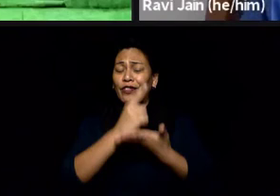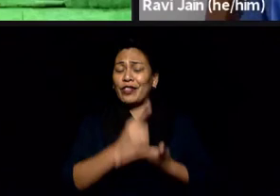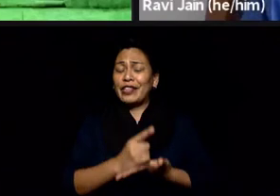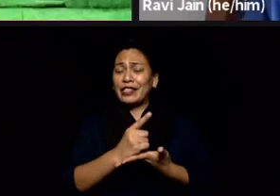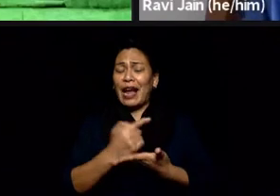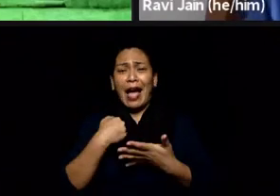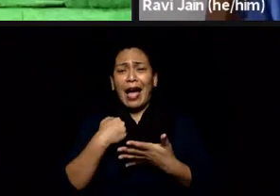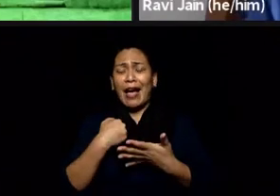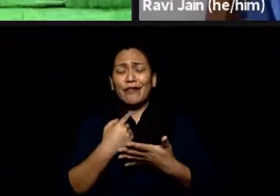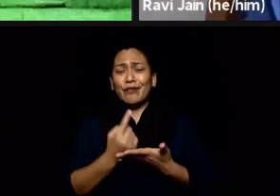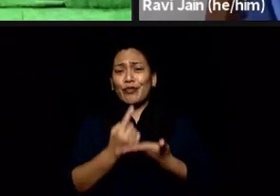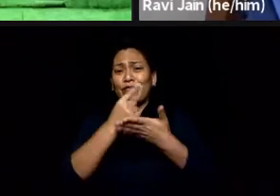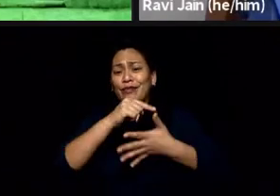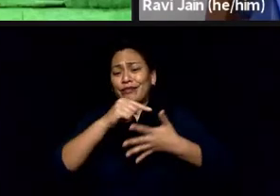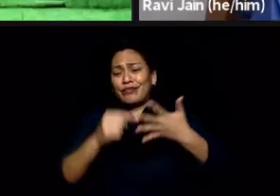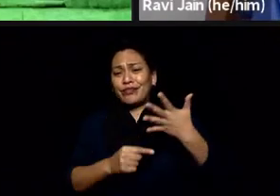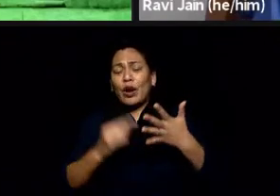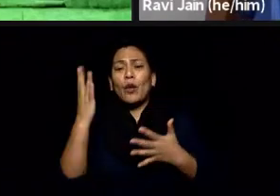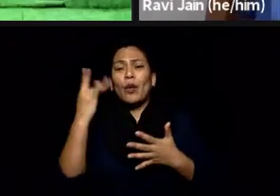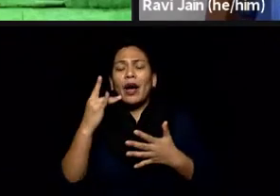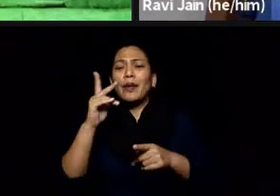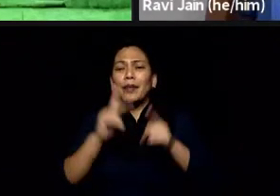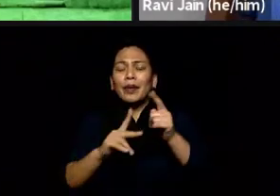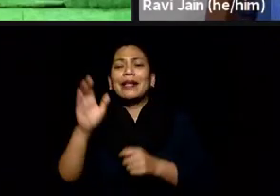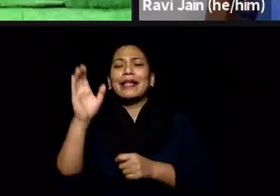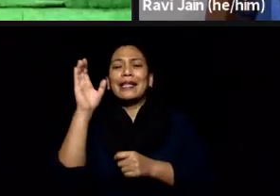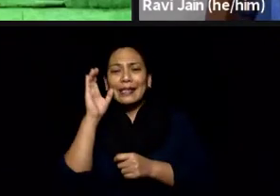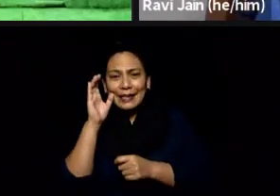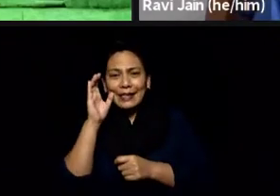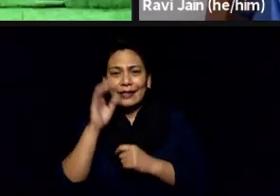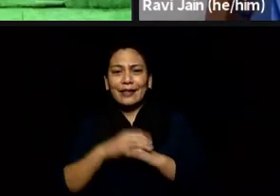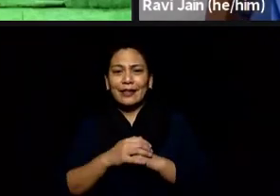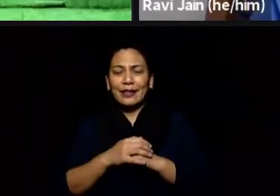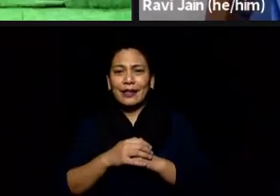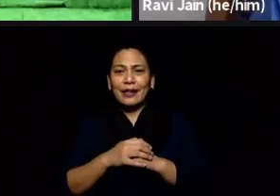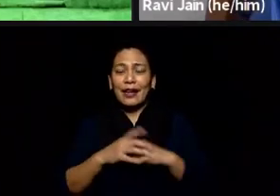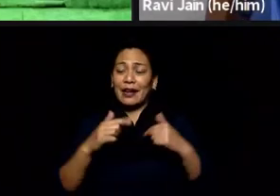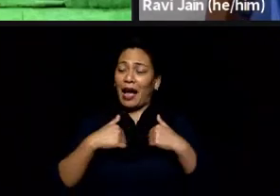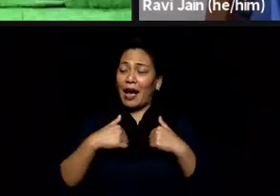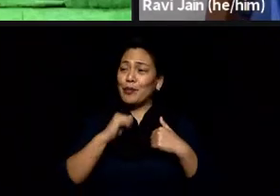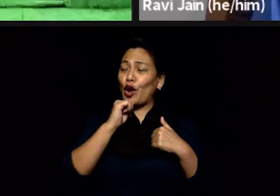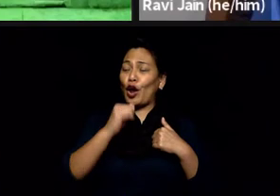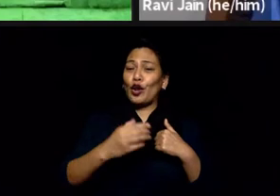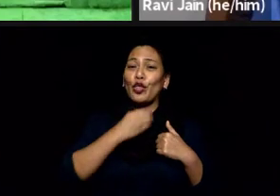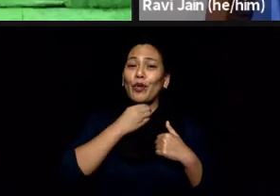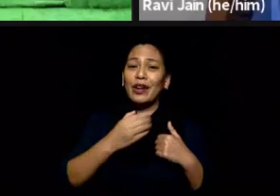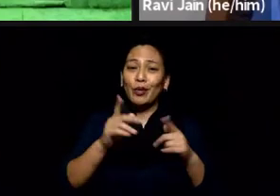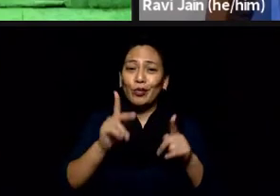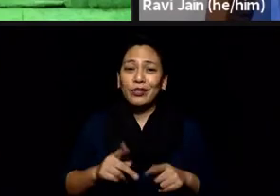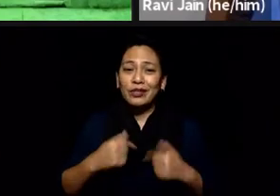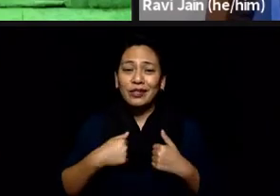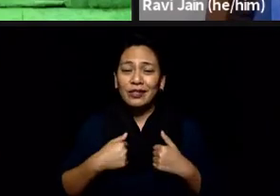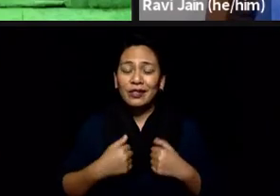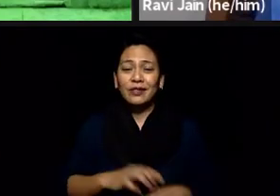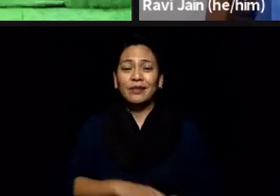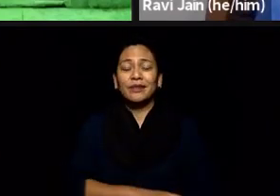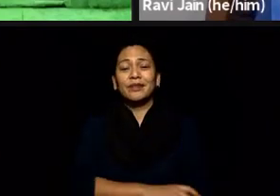many degrees because people listen to me, because I'm not threatening. And, you